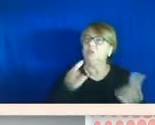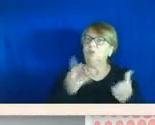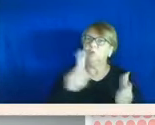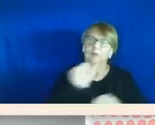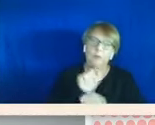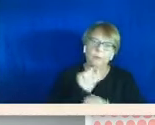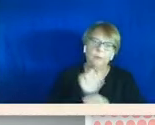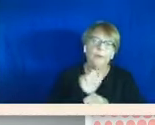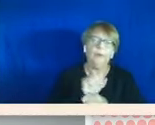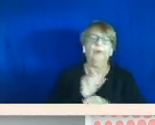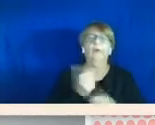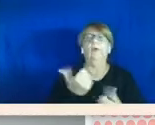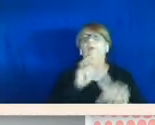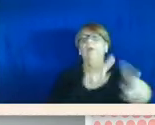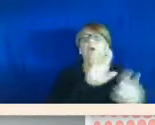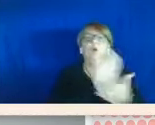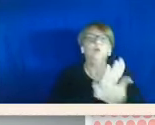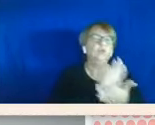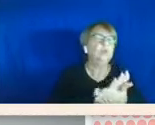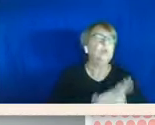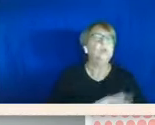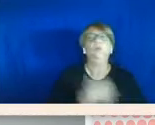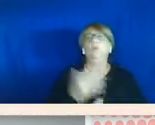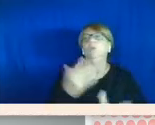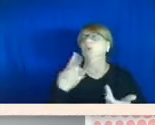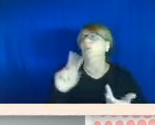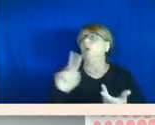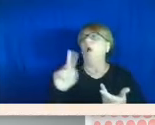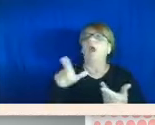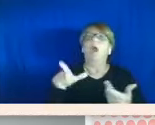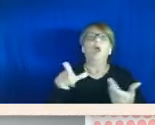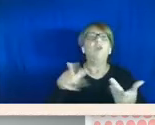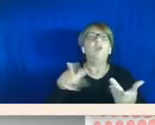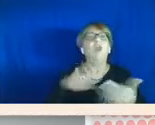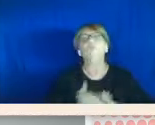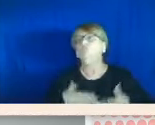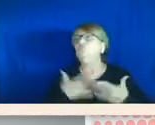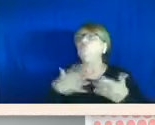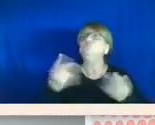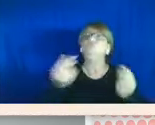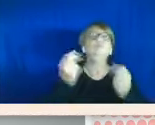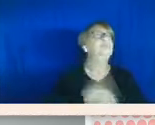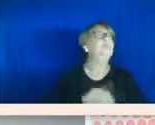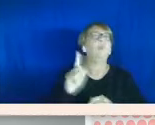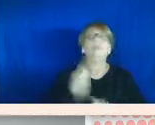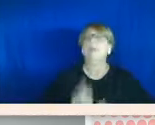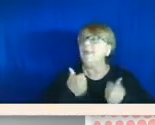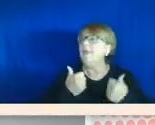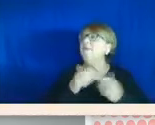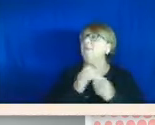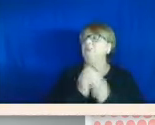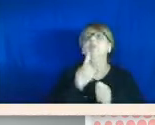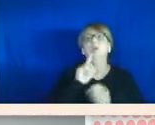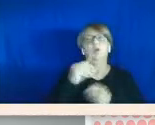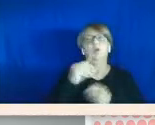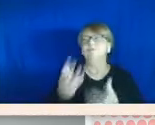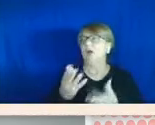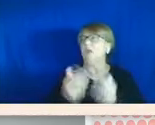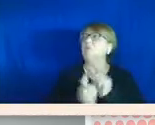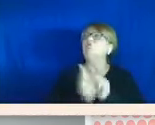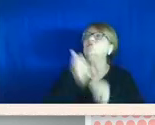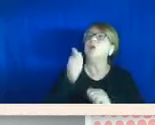they're going to school, where they spend their leisure time, where they live. And they are providing the majority of the behavioral health